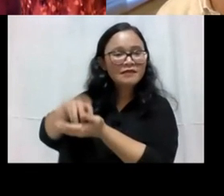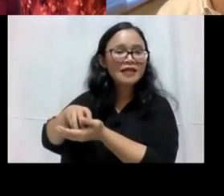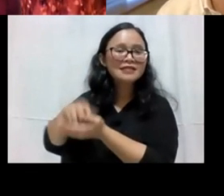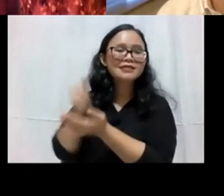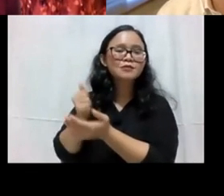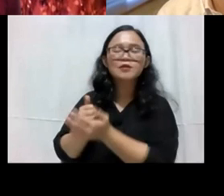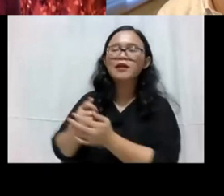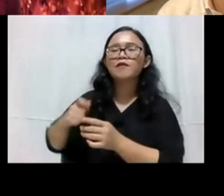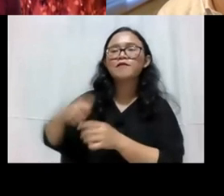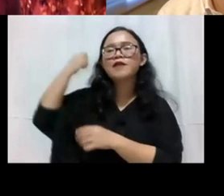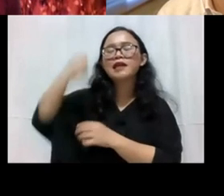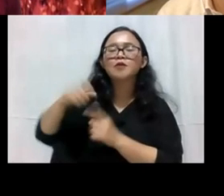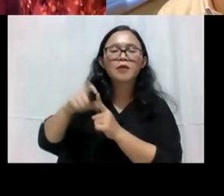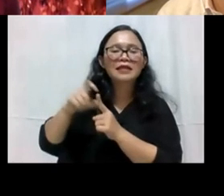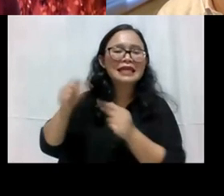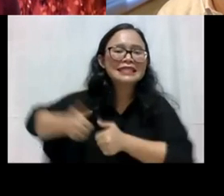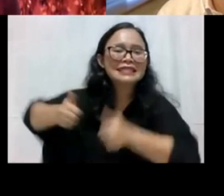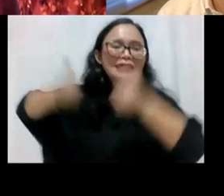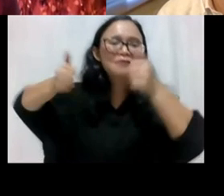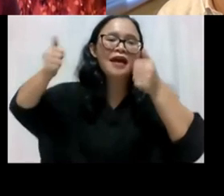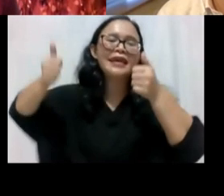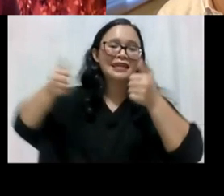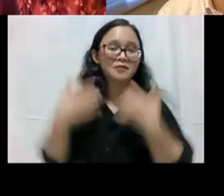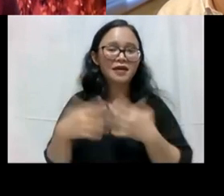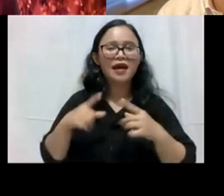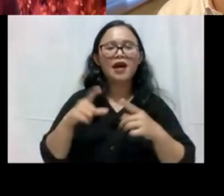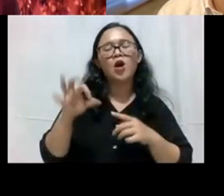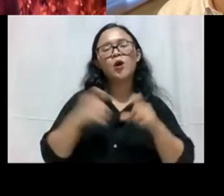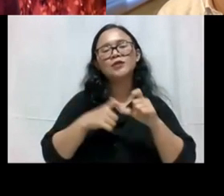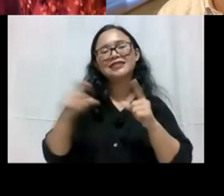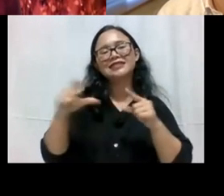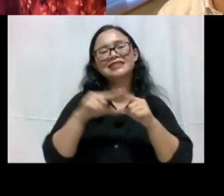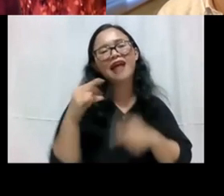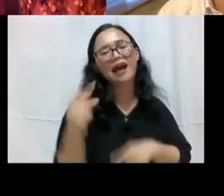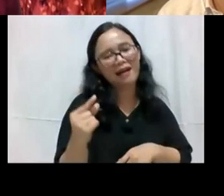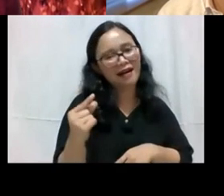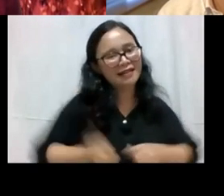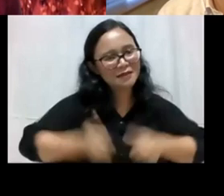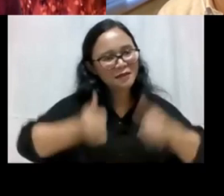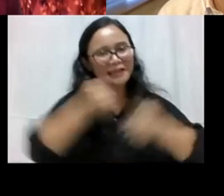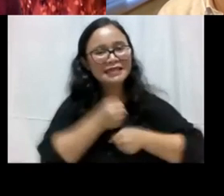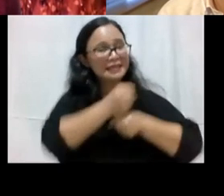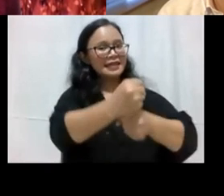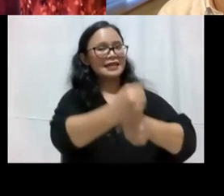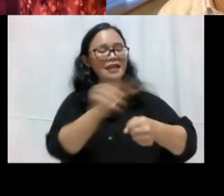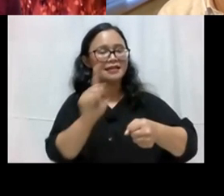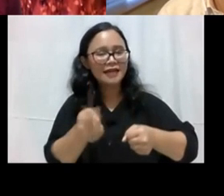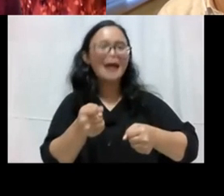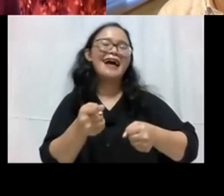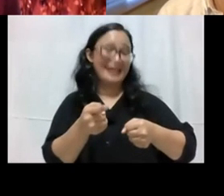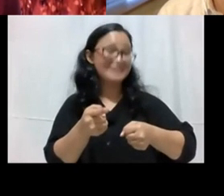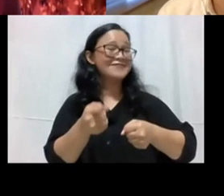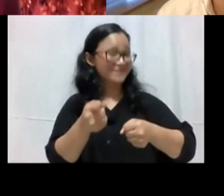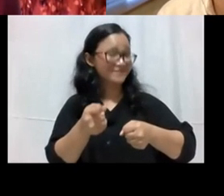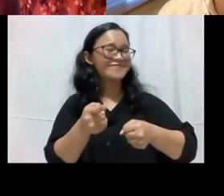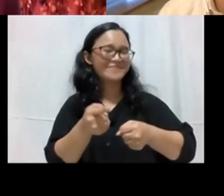documentary feature length for Oscar, and best of luck, Hao. For I hope all